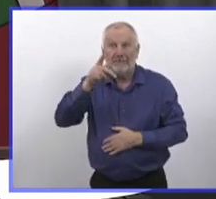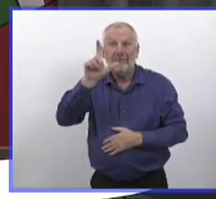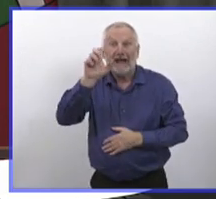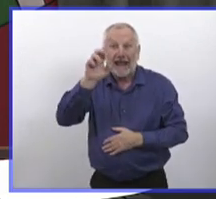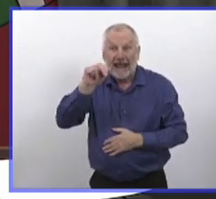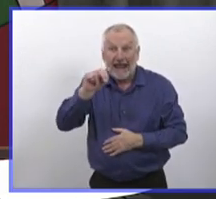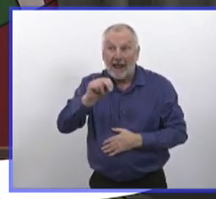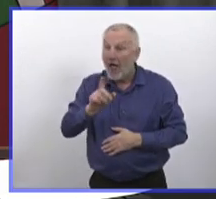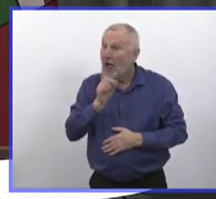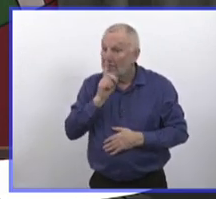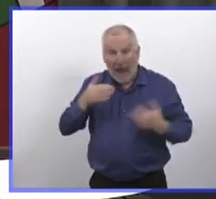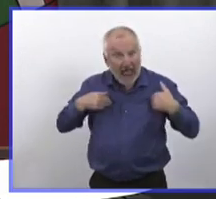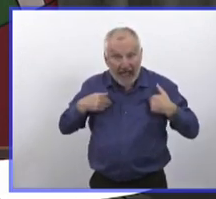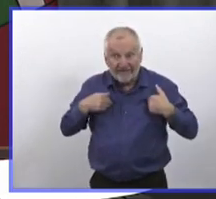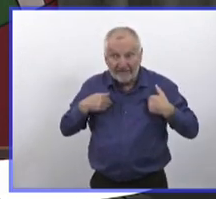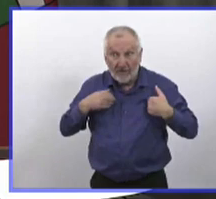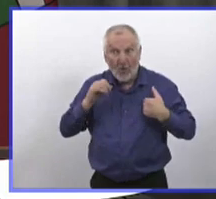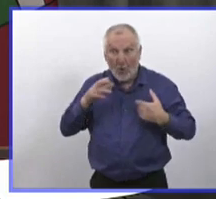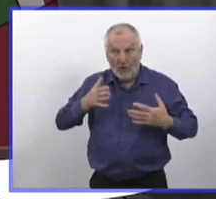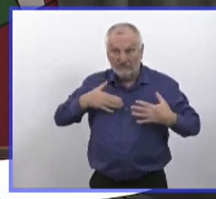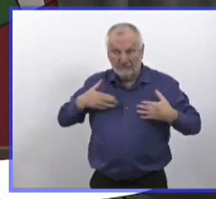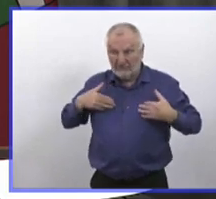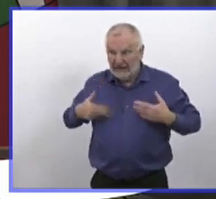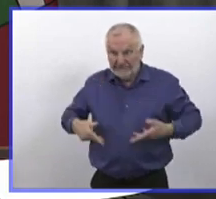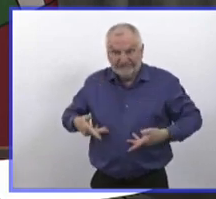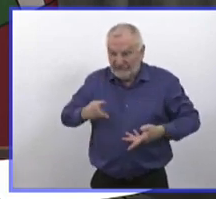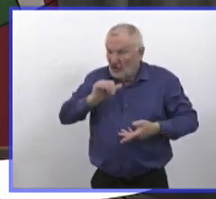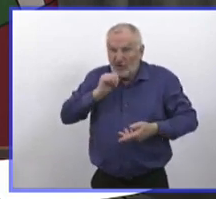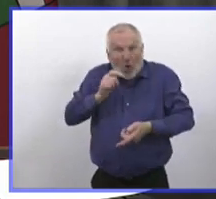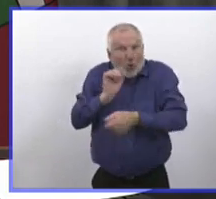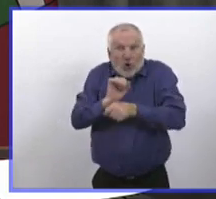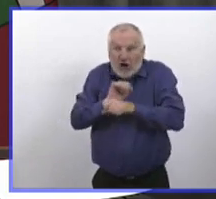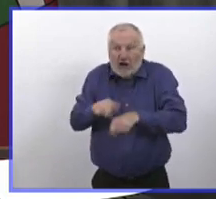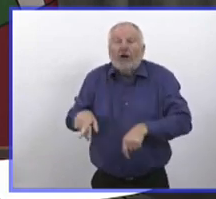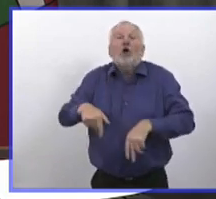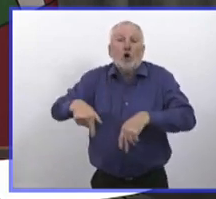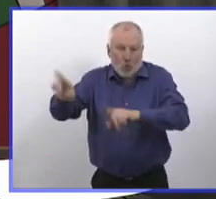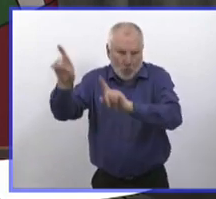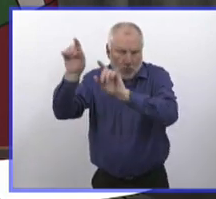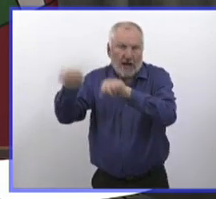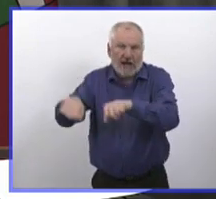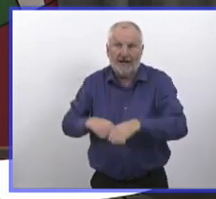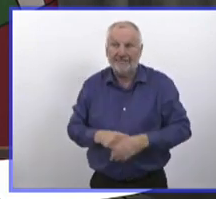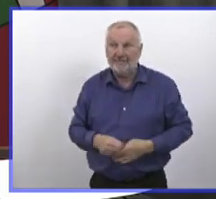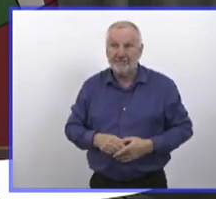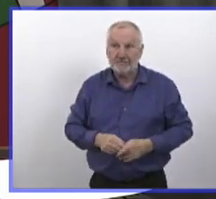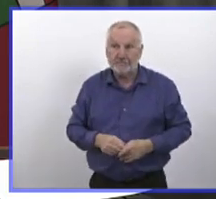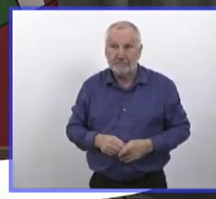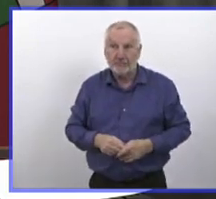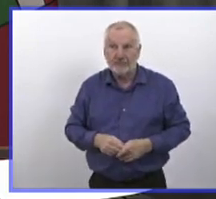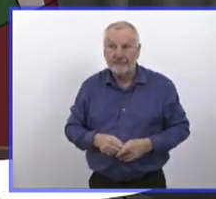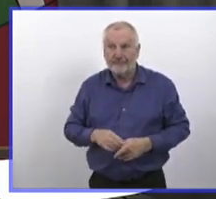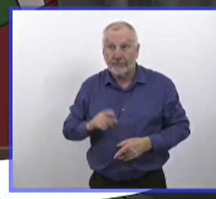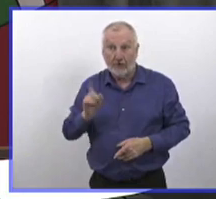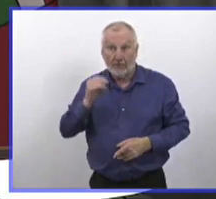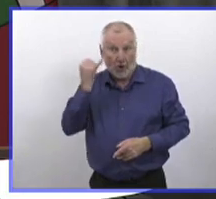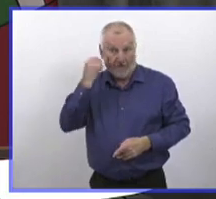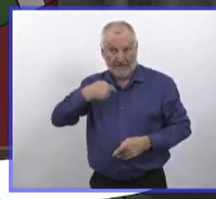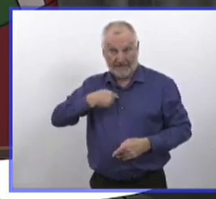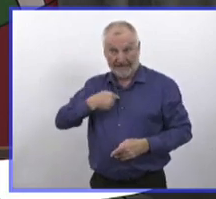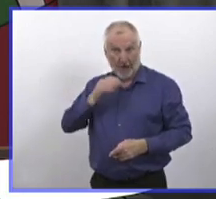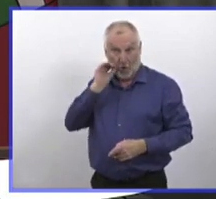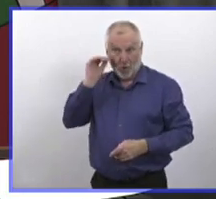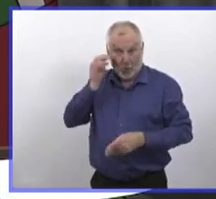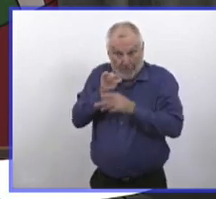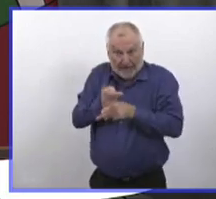appropriately. We've also added to this list anyone who receives home care at least 4 times a week or